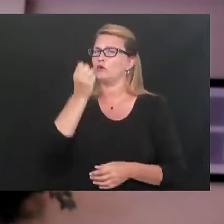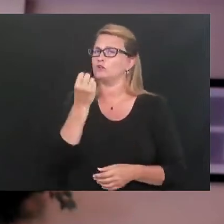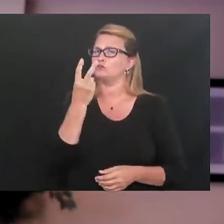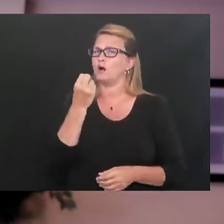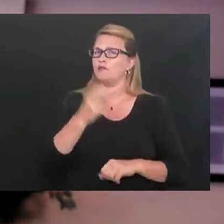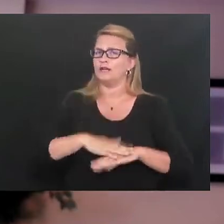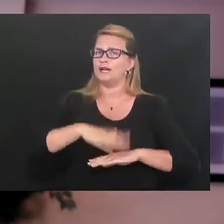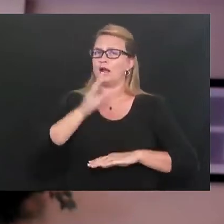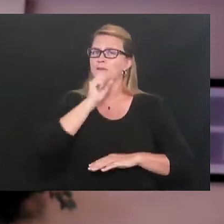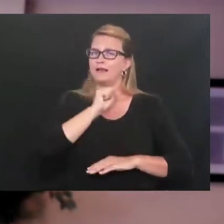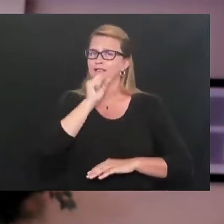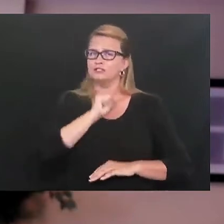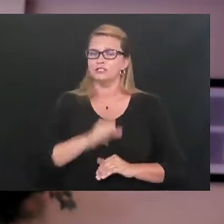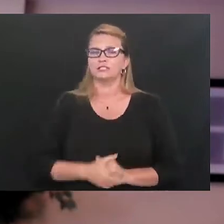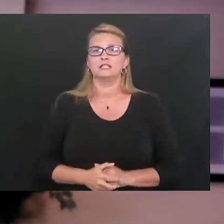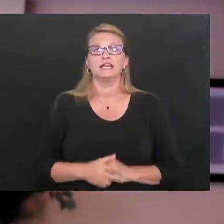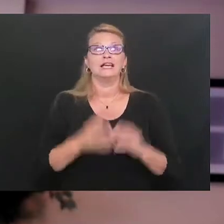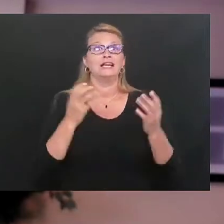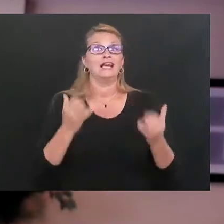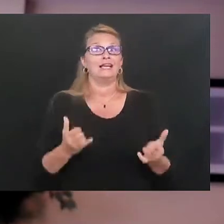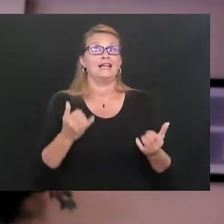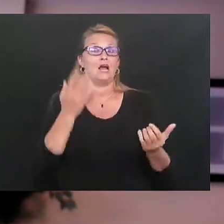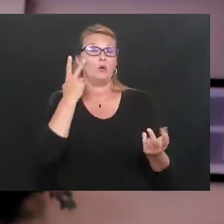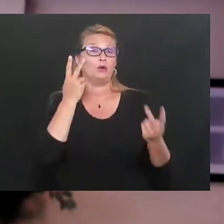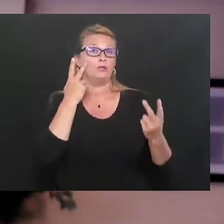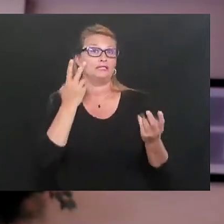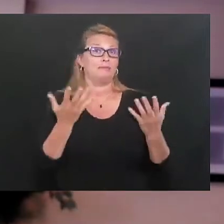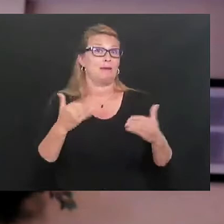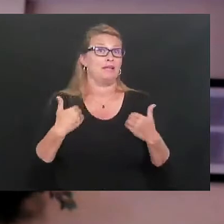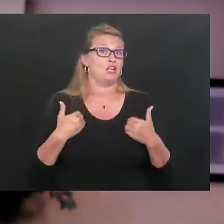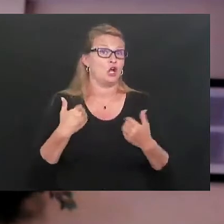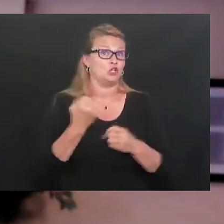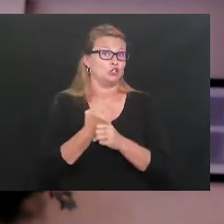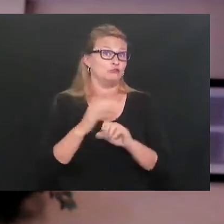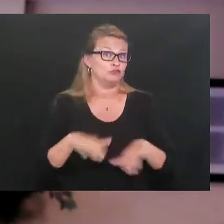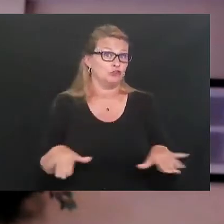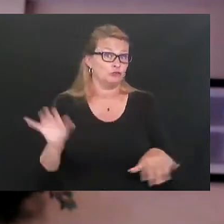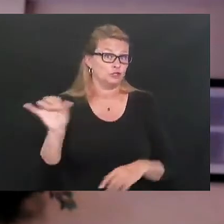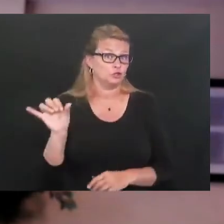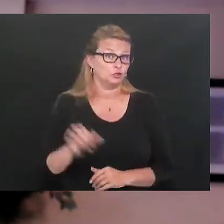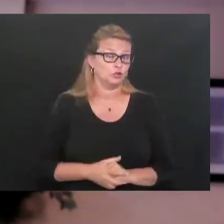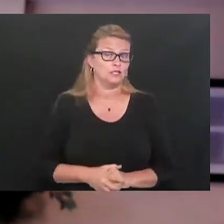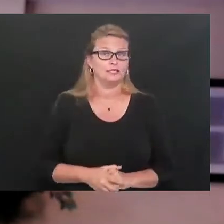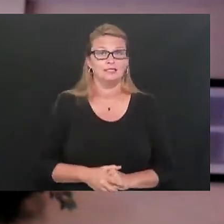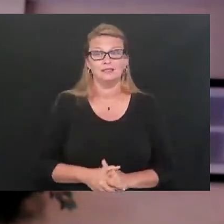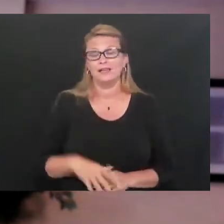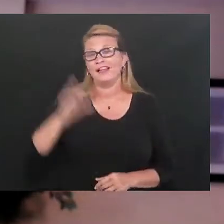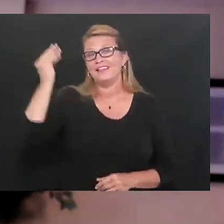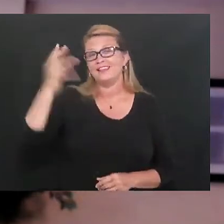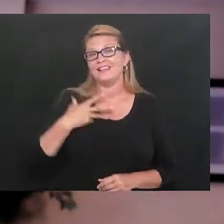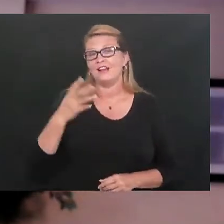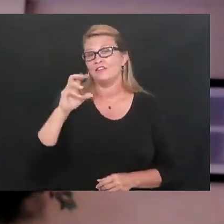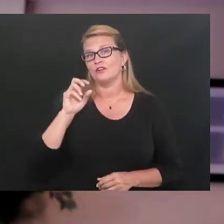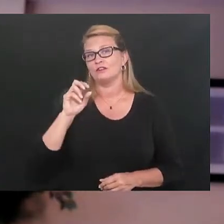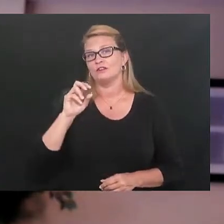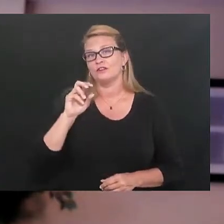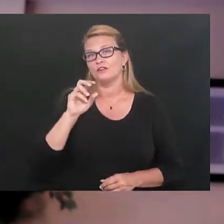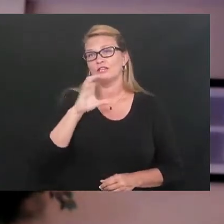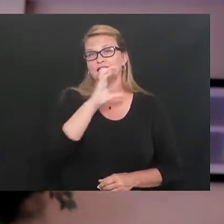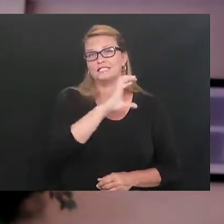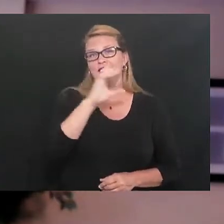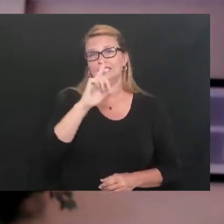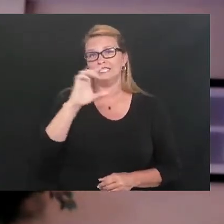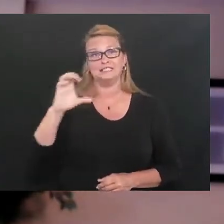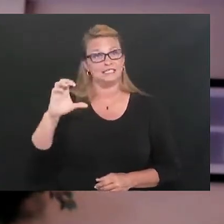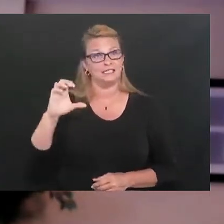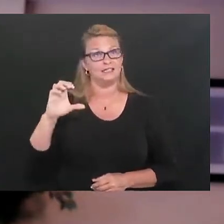be available for children that are younger. The last thing I will say is in data from the Centers for Disease Control,